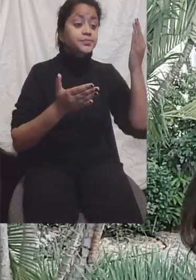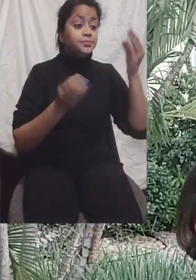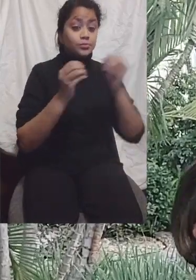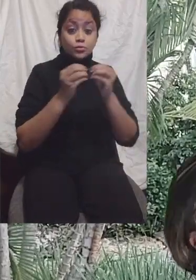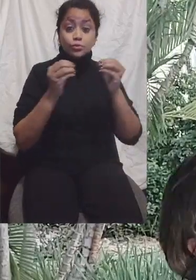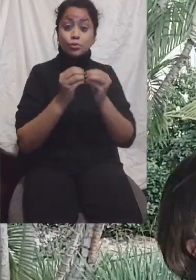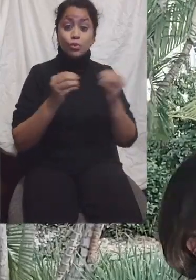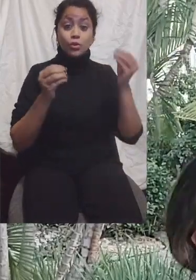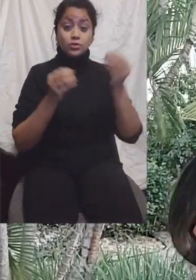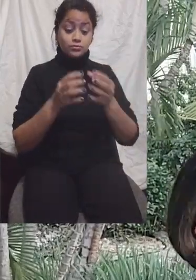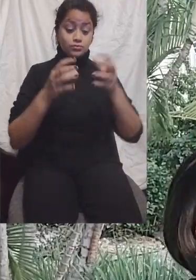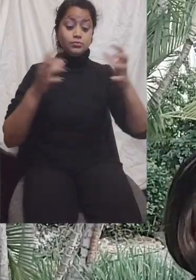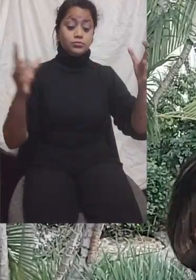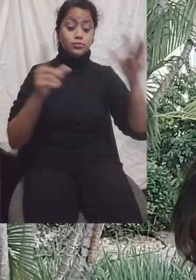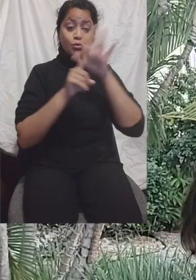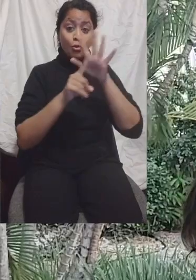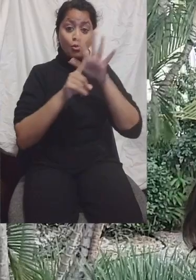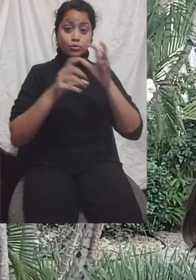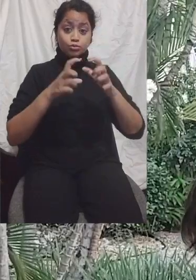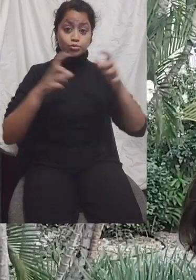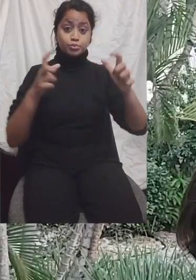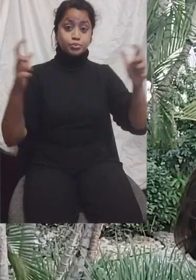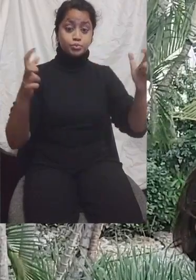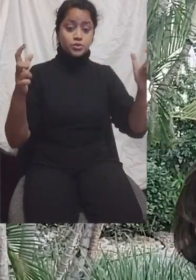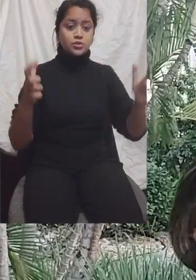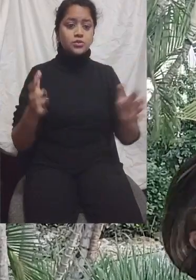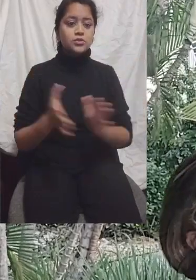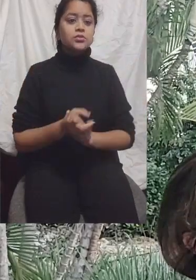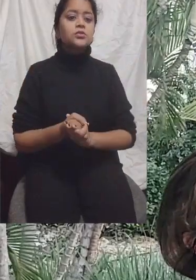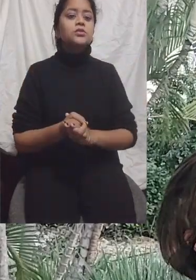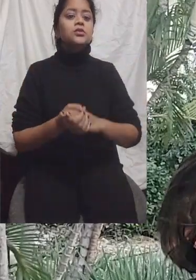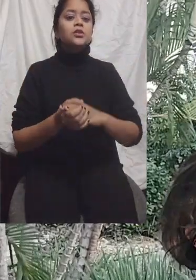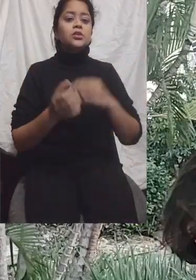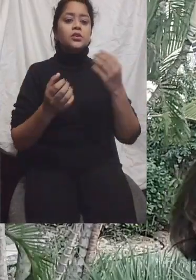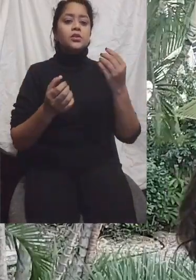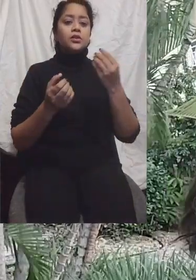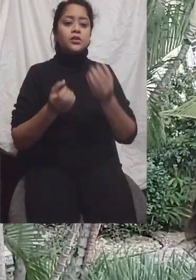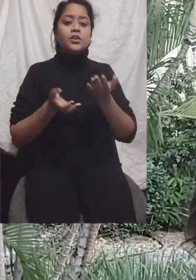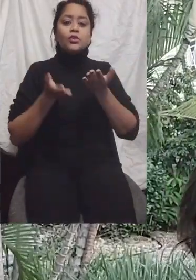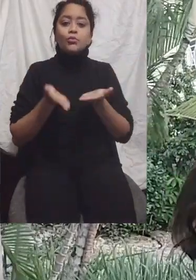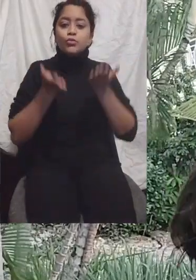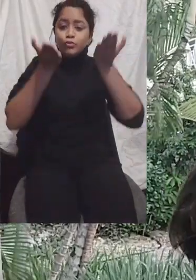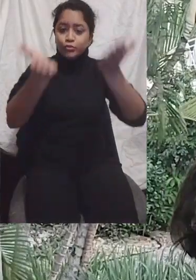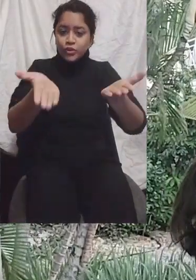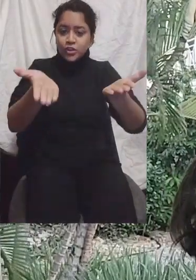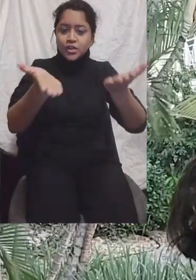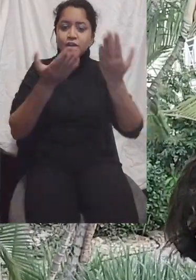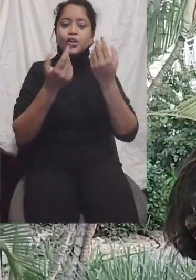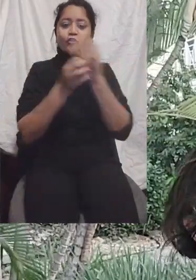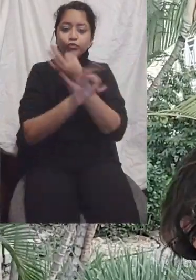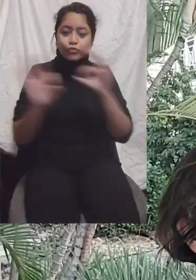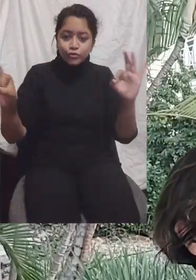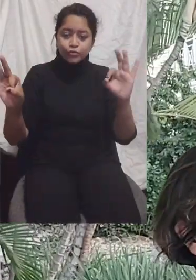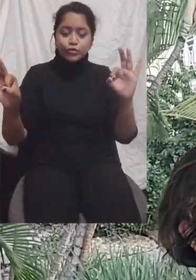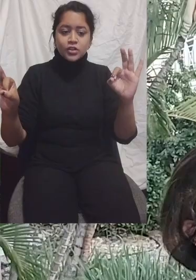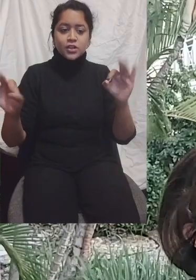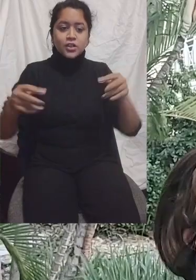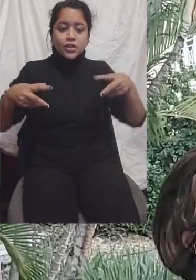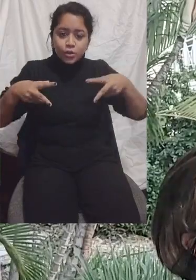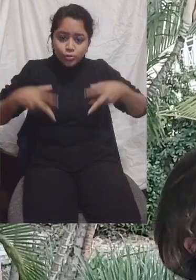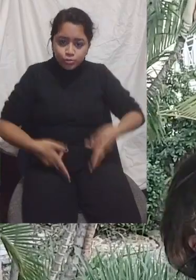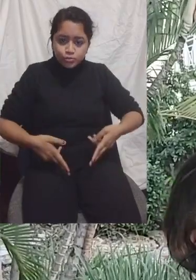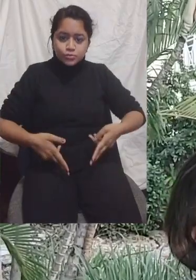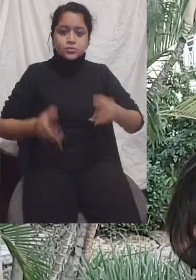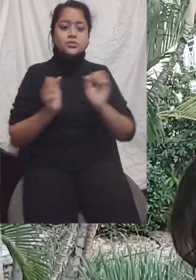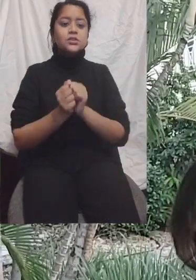the best way to stop pets from coming into the shelter would be to offer a free spay and neuter service, so